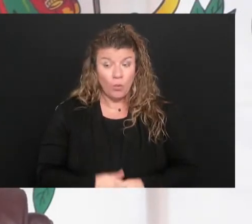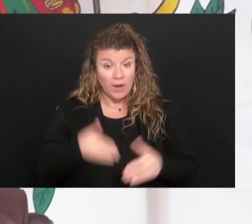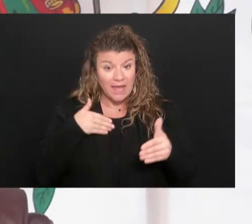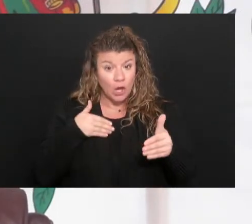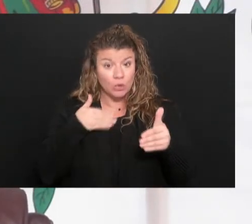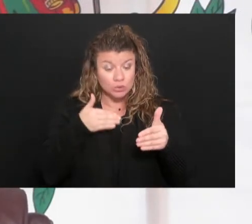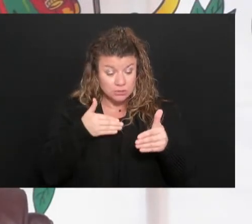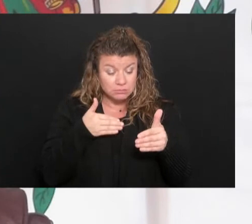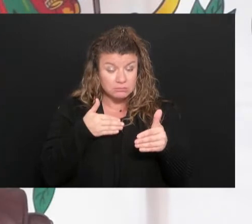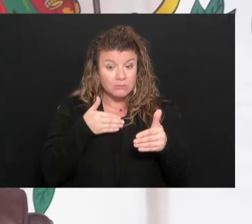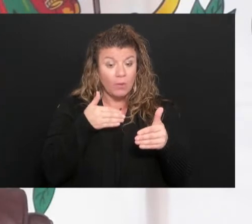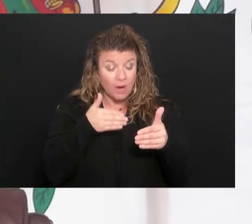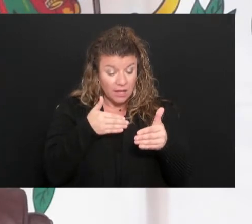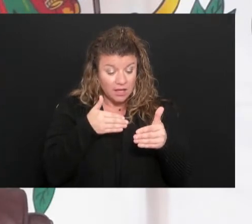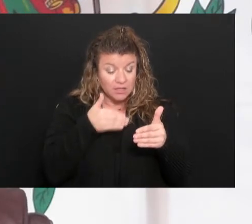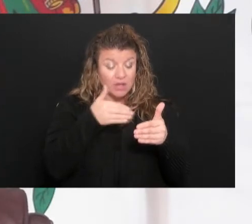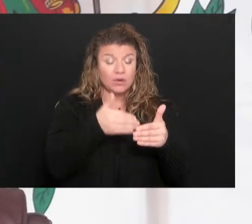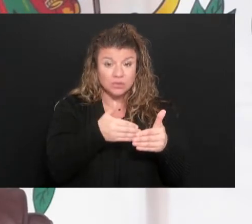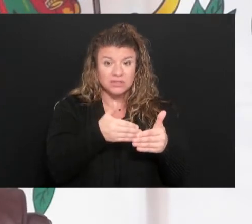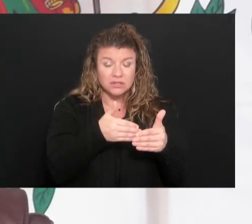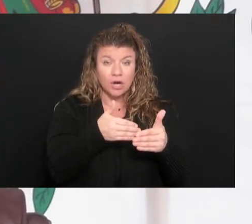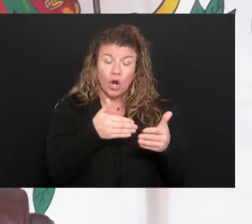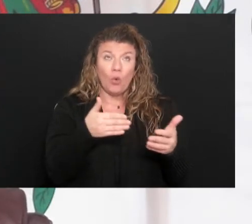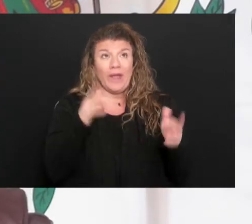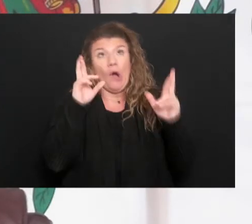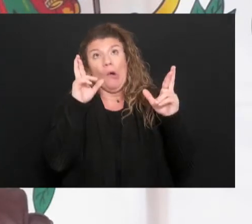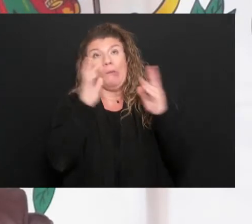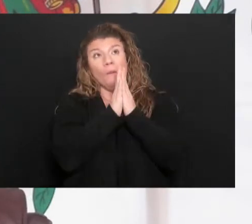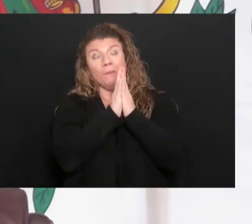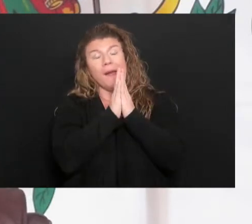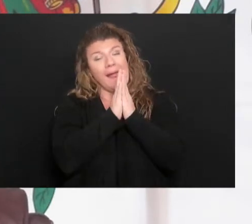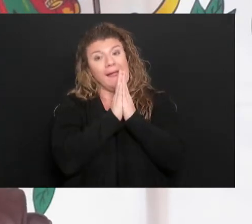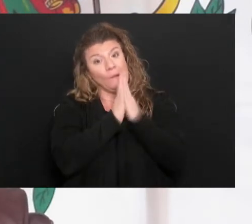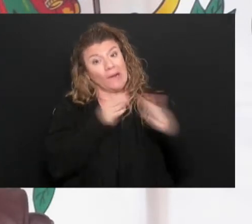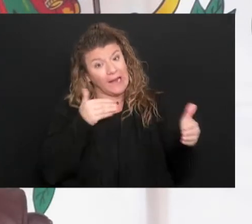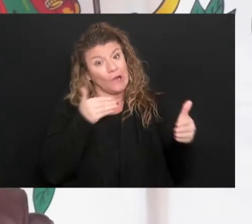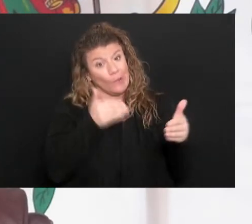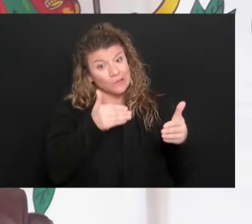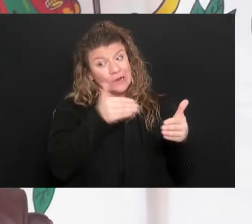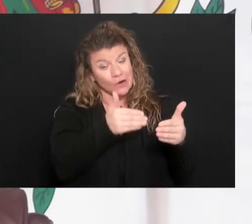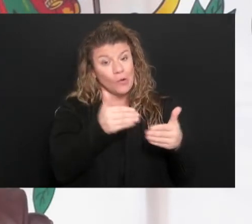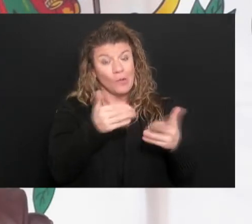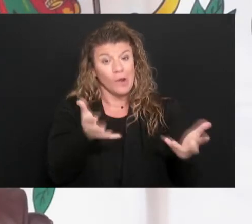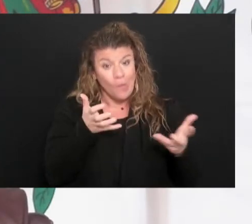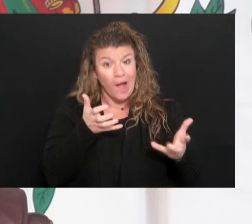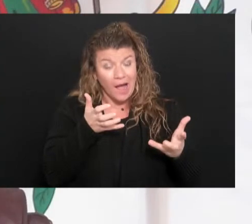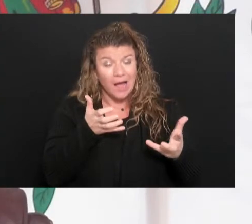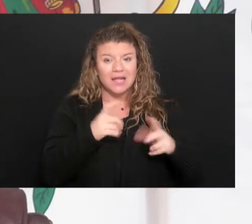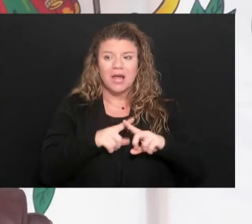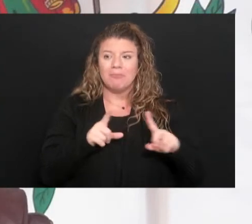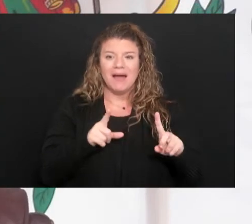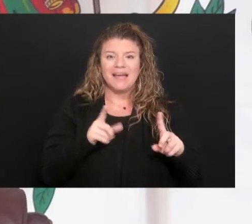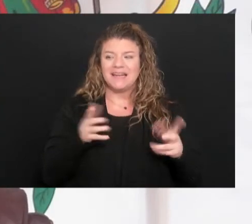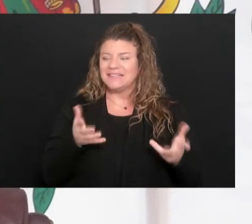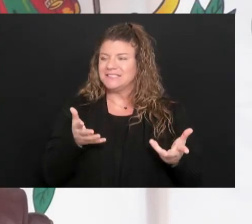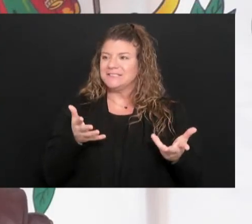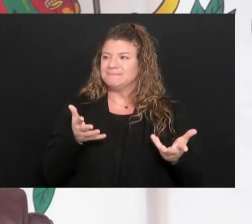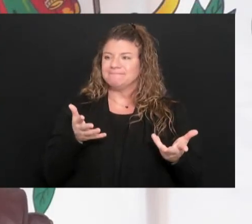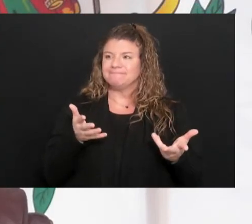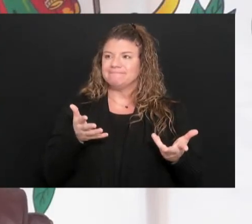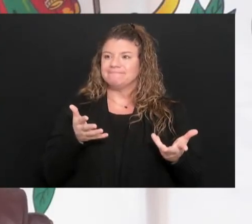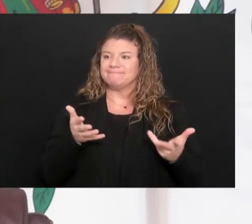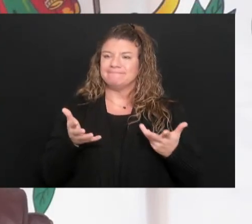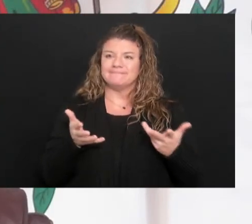close. We're really getting close, or at least we think and we hope and we pray we are. But it's just a matter of